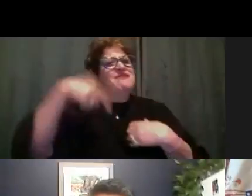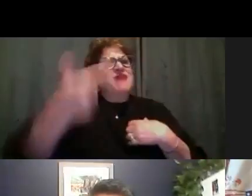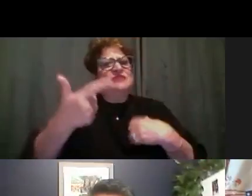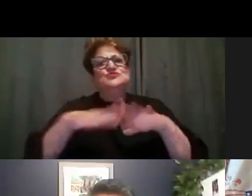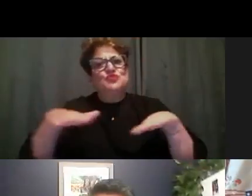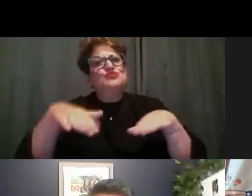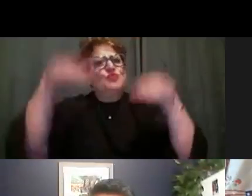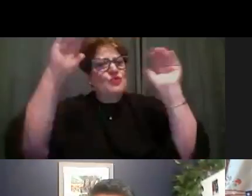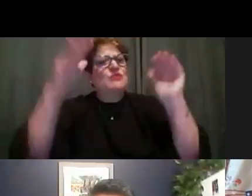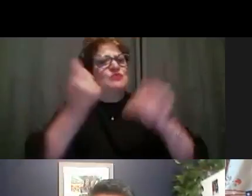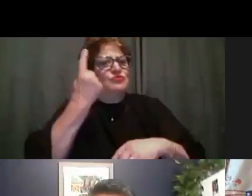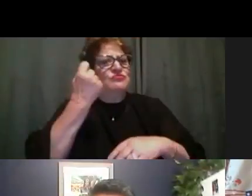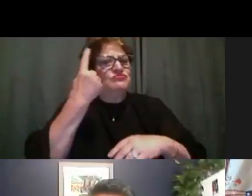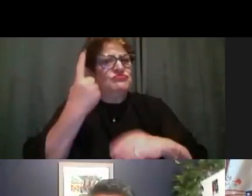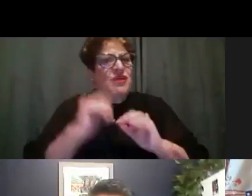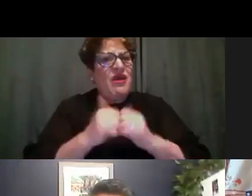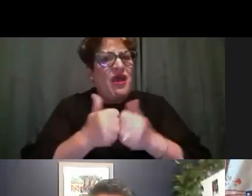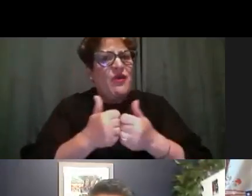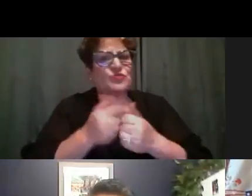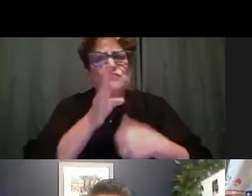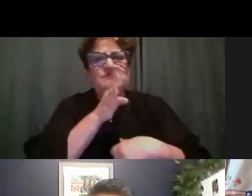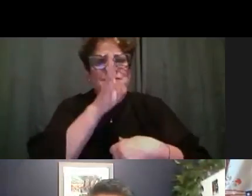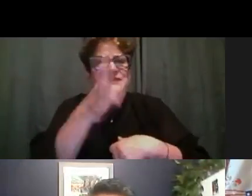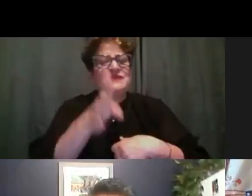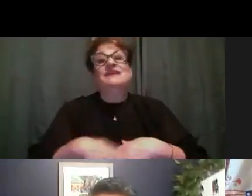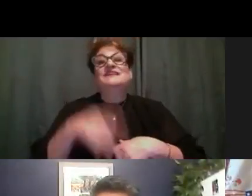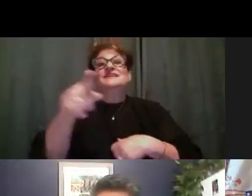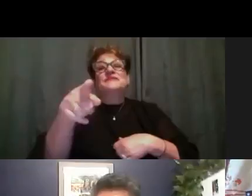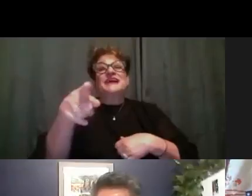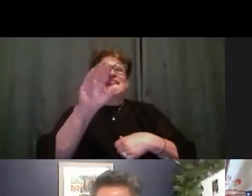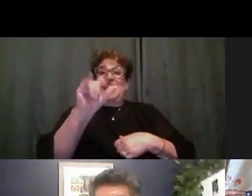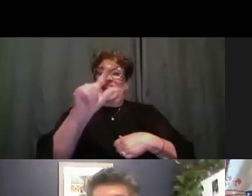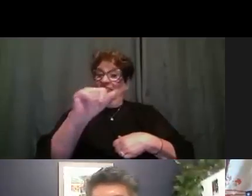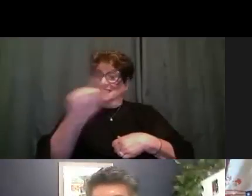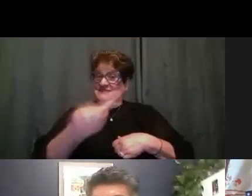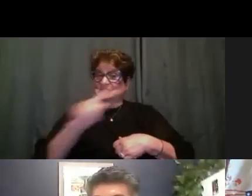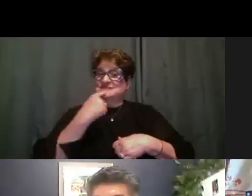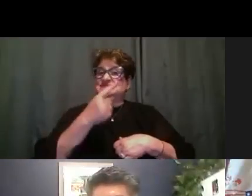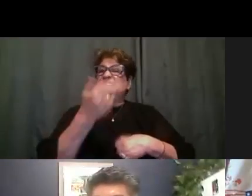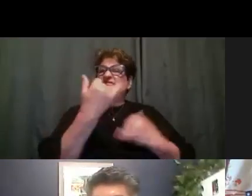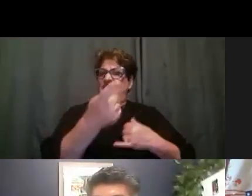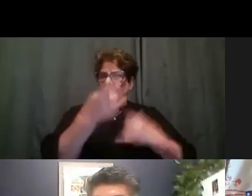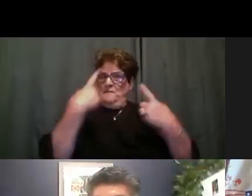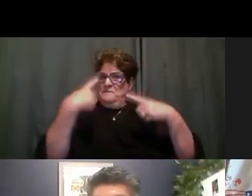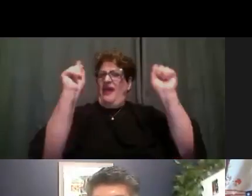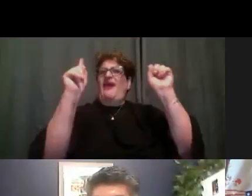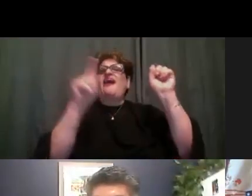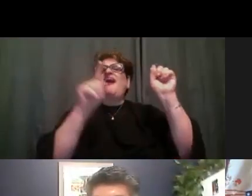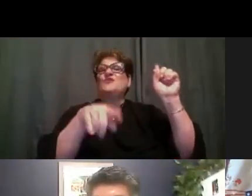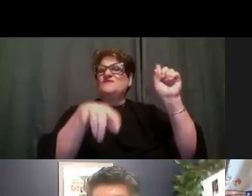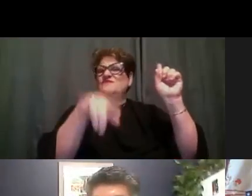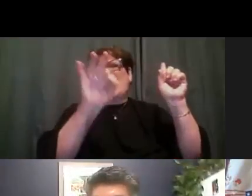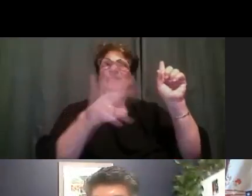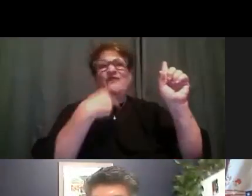But Emily, you found your voice and you have it now. Also,